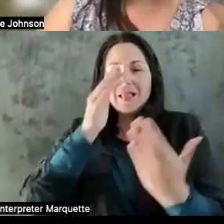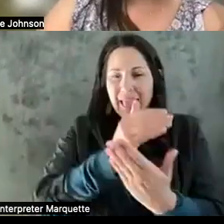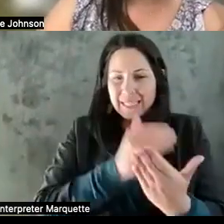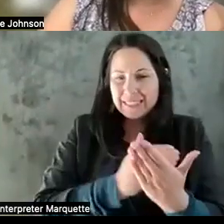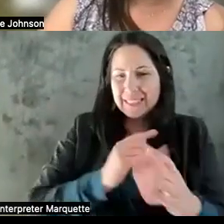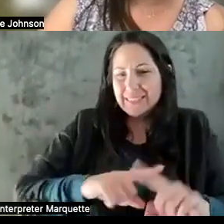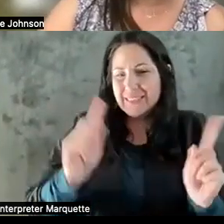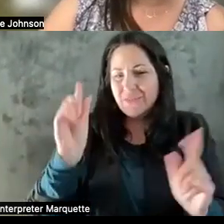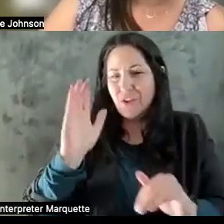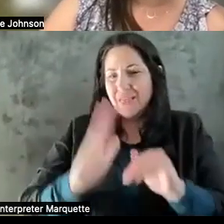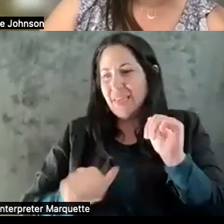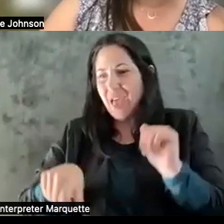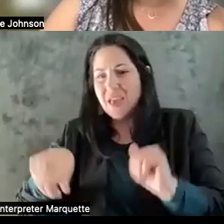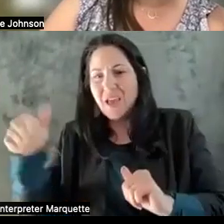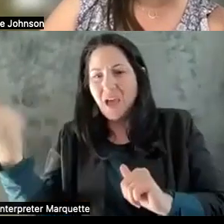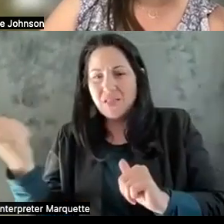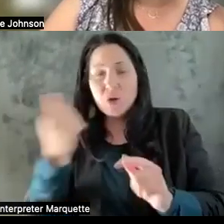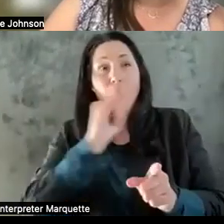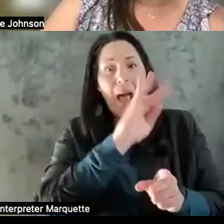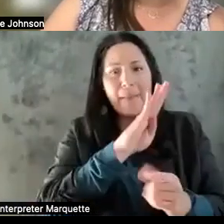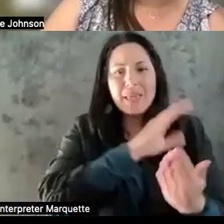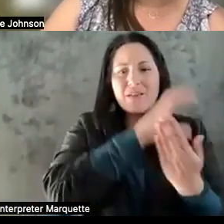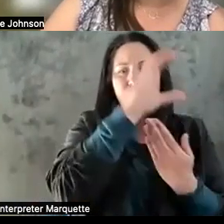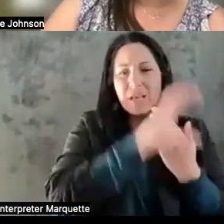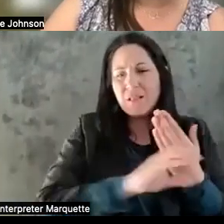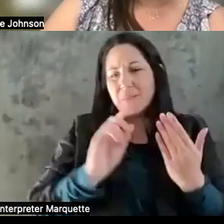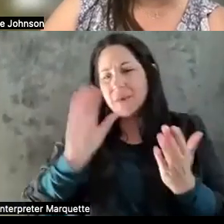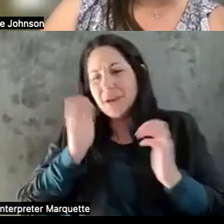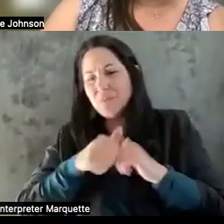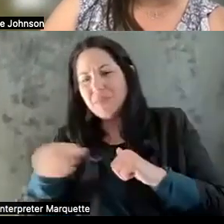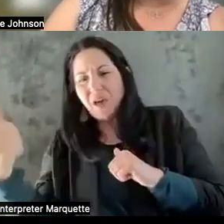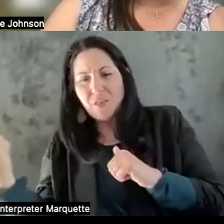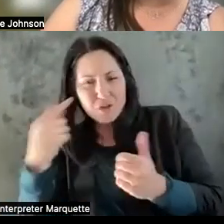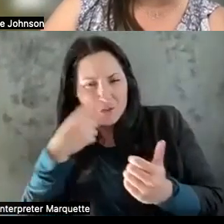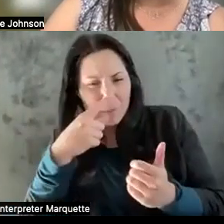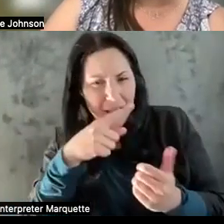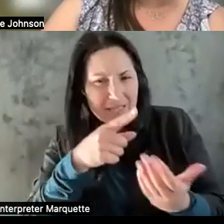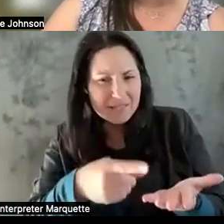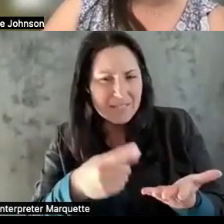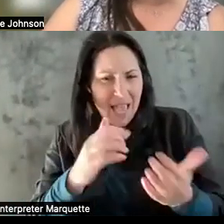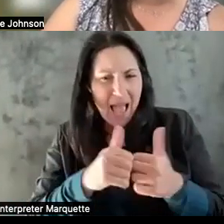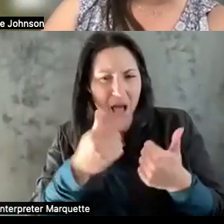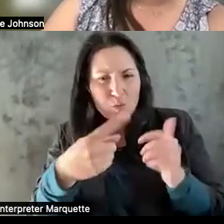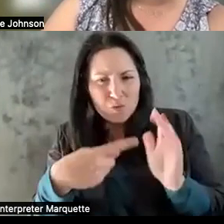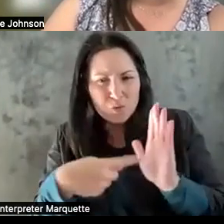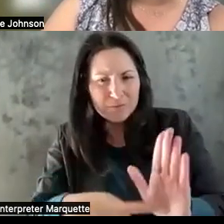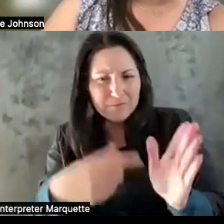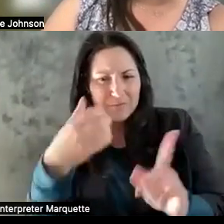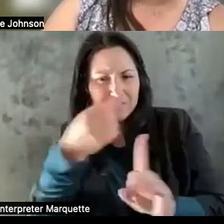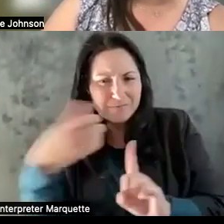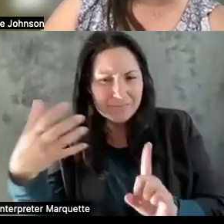differ as under an IB curriculum versus any other curriculum. I wonder, is there a way to elaborate on it?